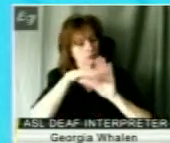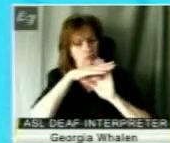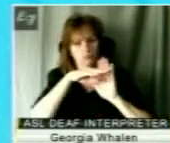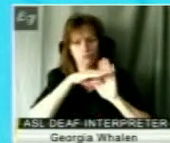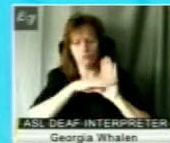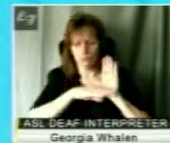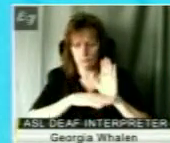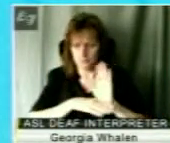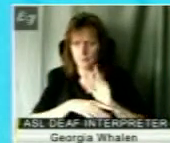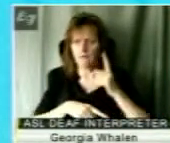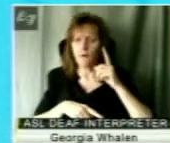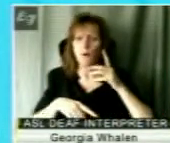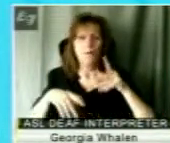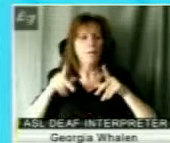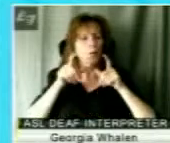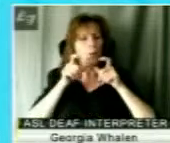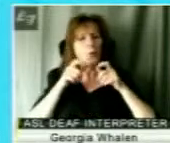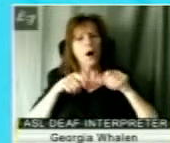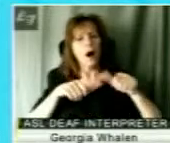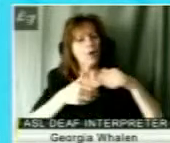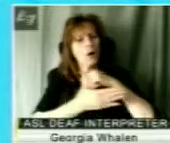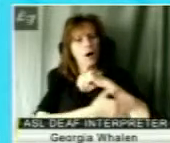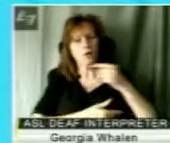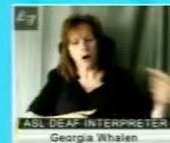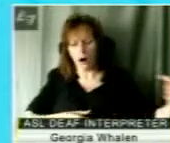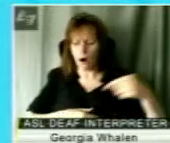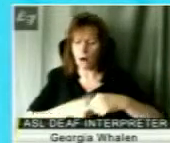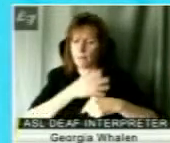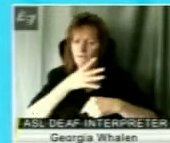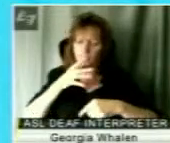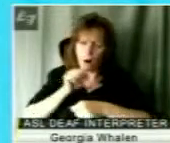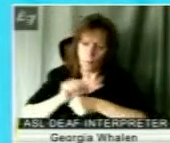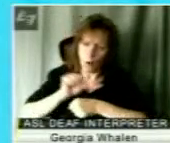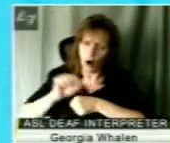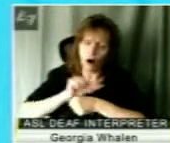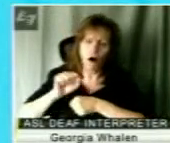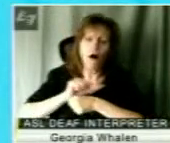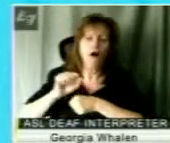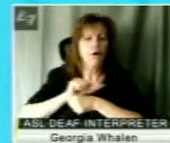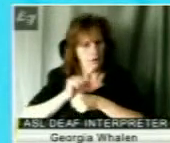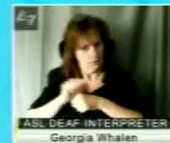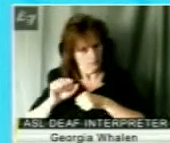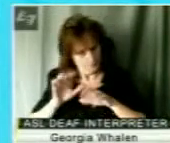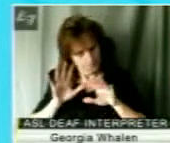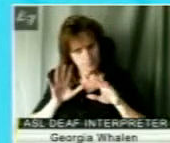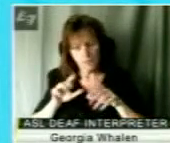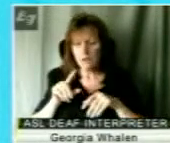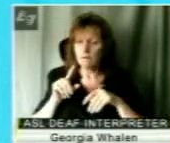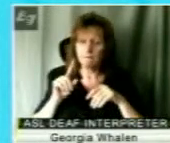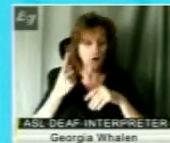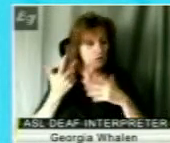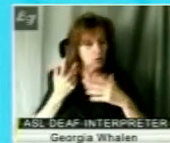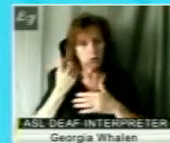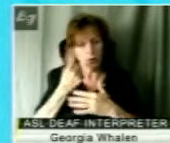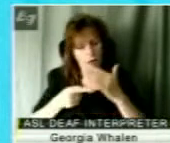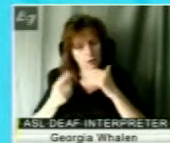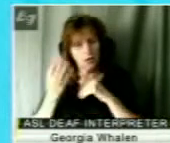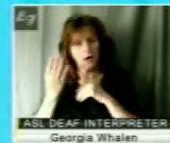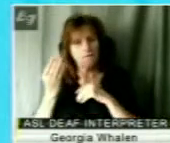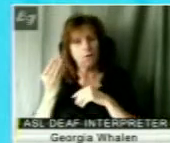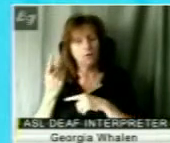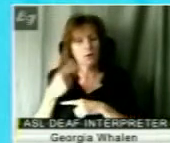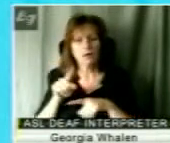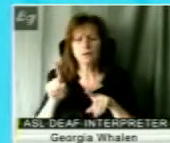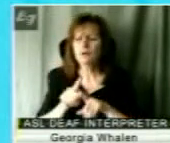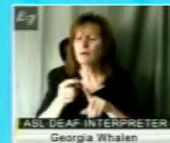were when people were arriving for work, in terms of isolating for 14 days, has been the case for all travelers before